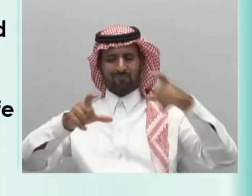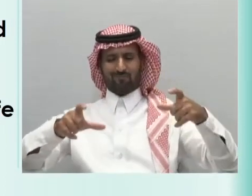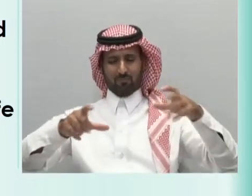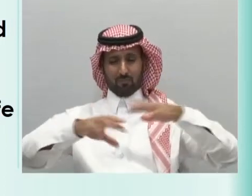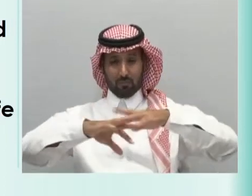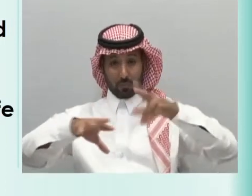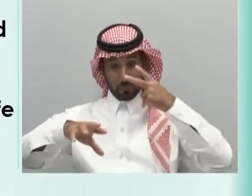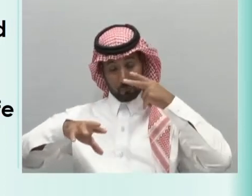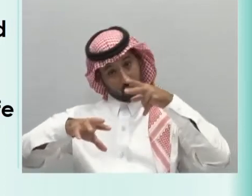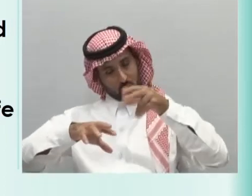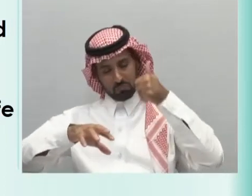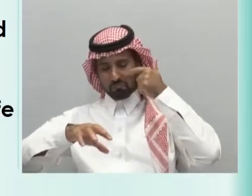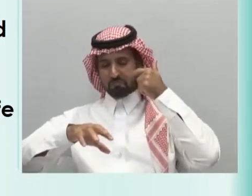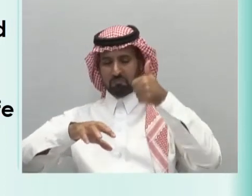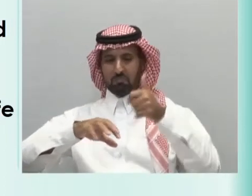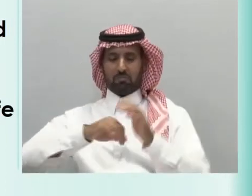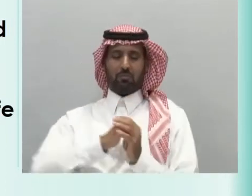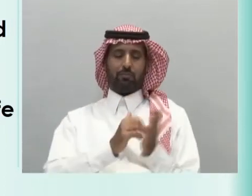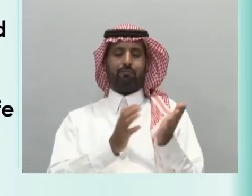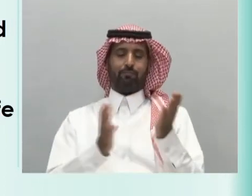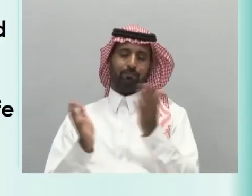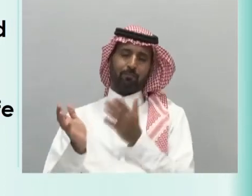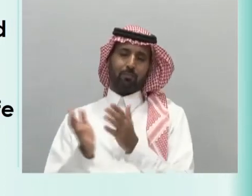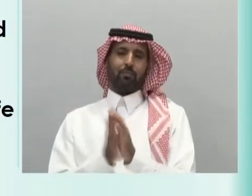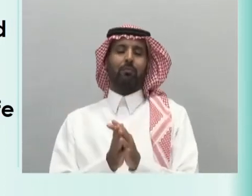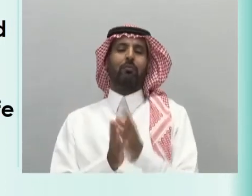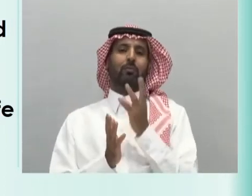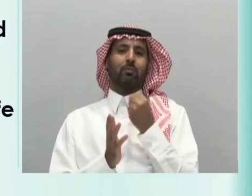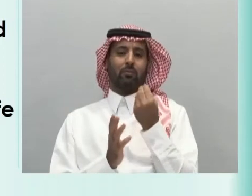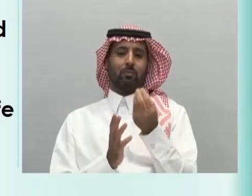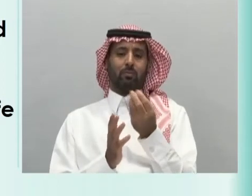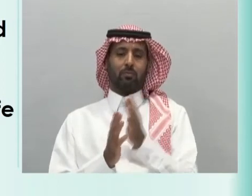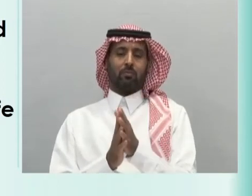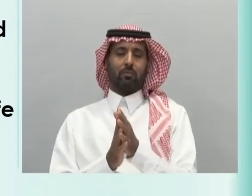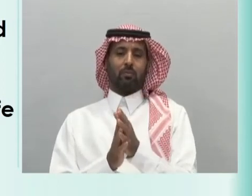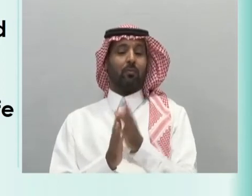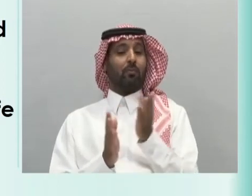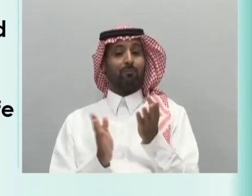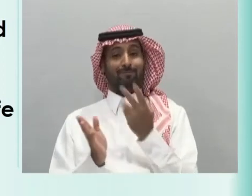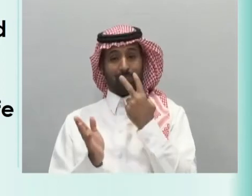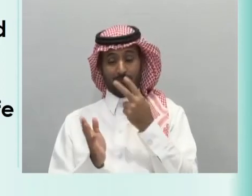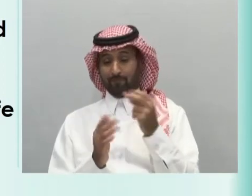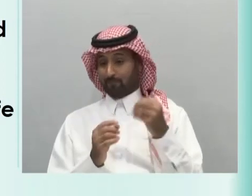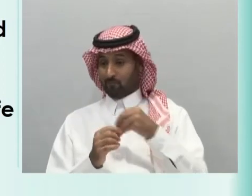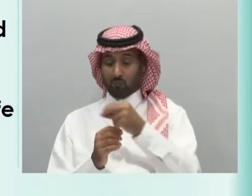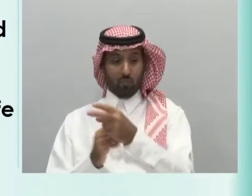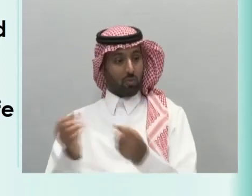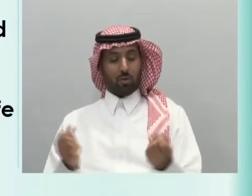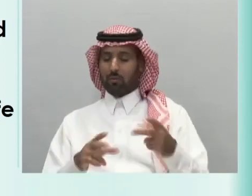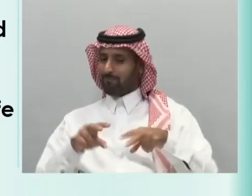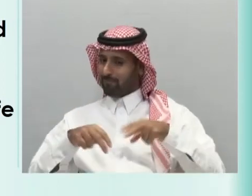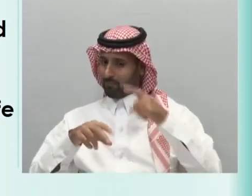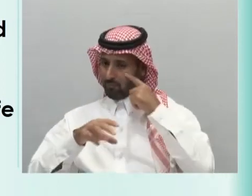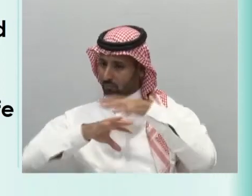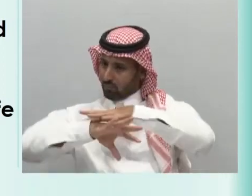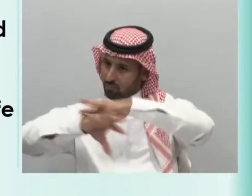view of seeing this beautiful scene. Okay, I'd also like to run a wildlife park close